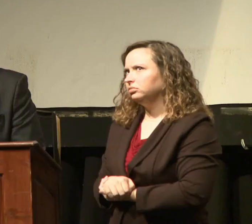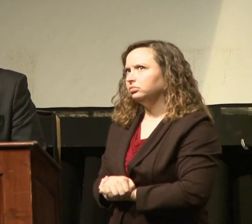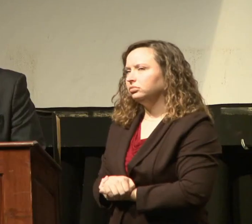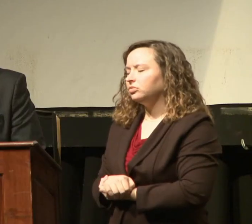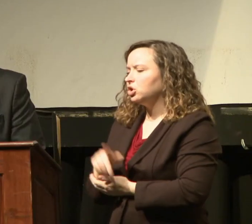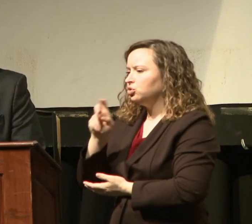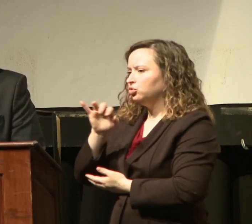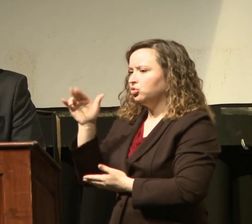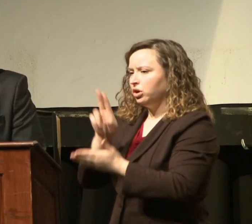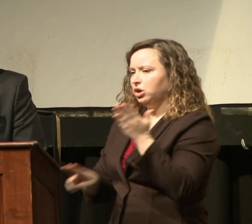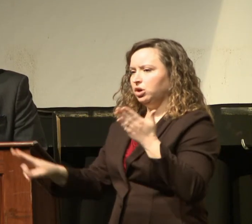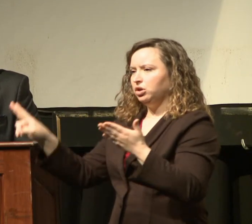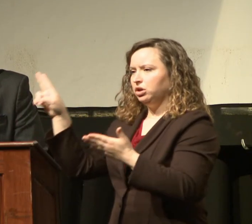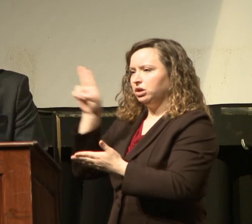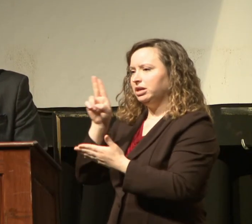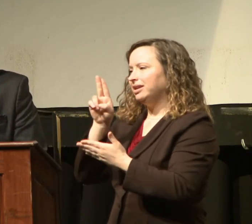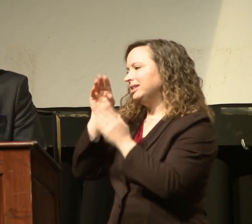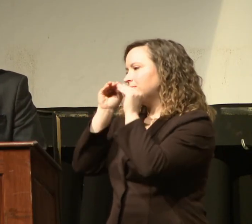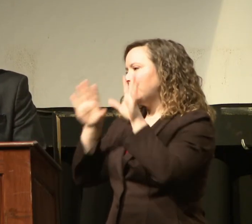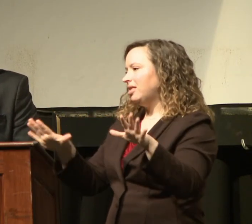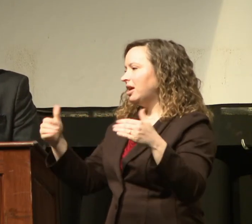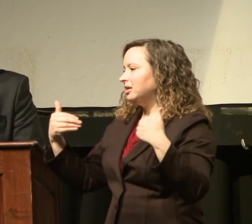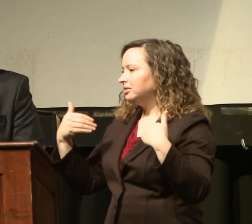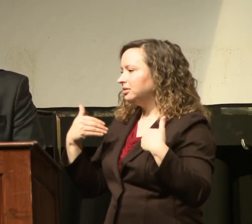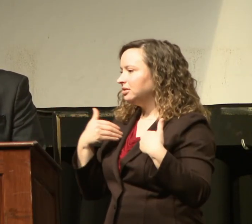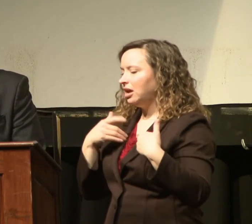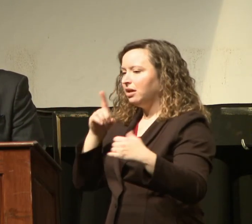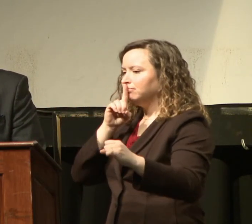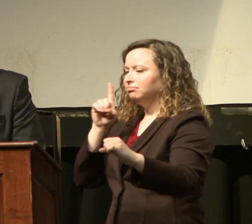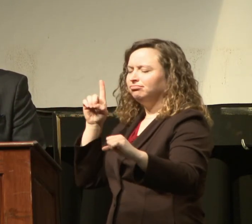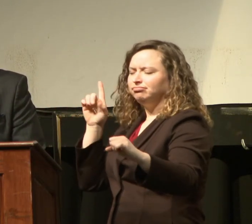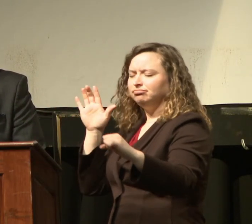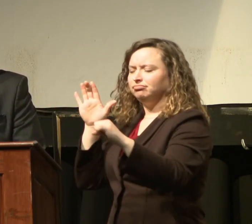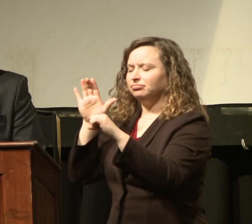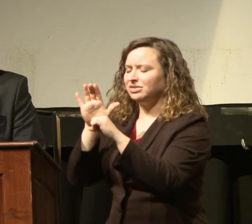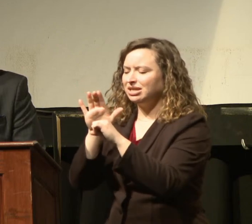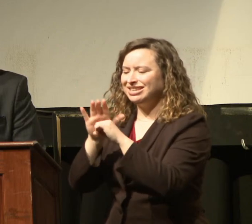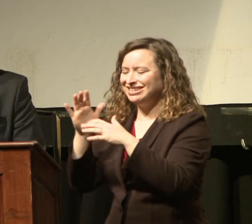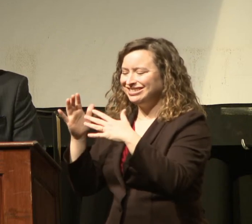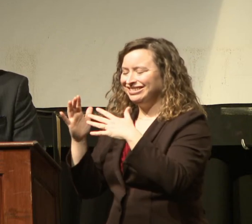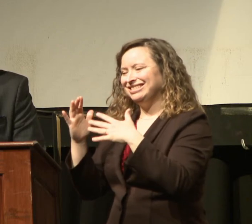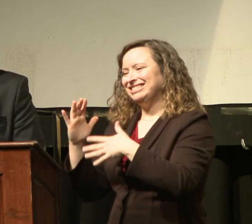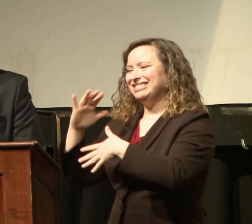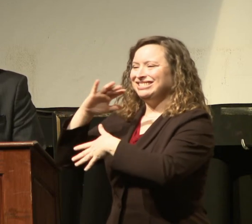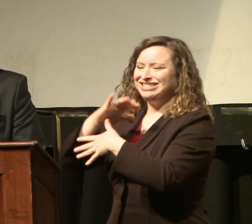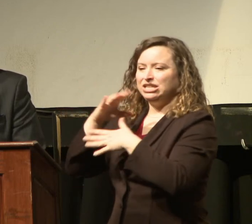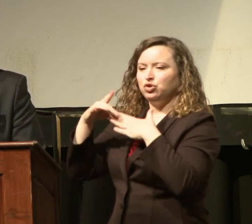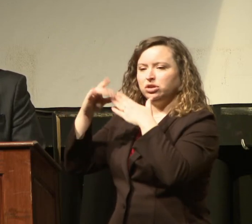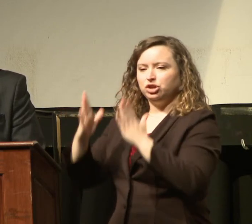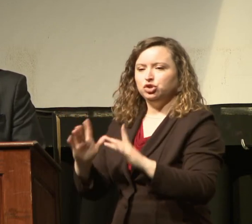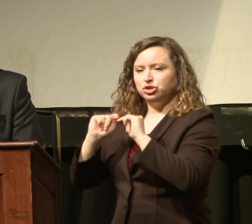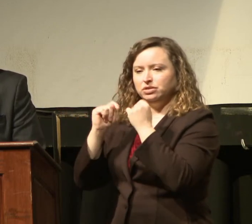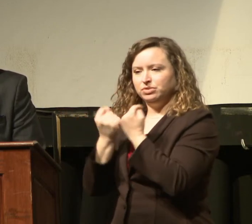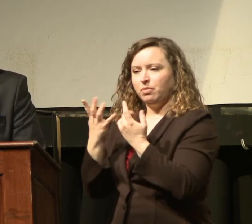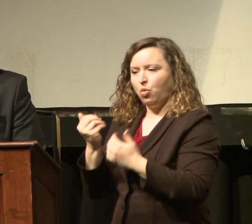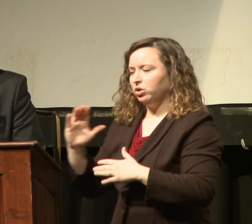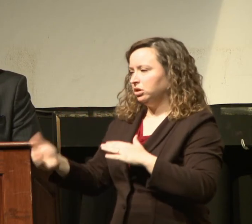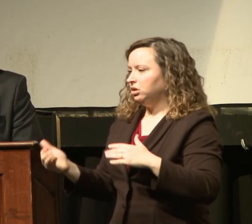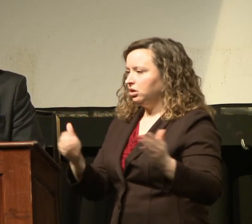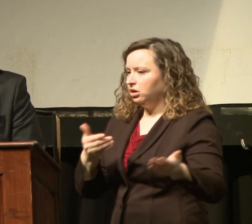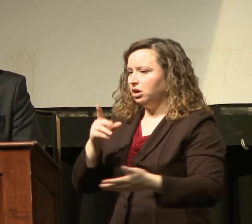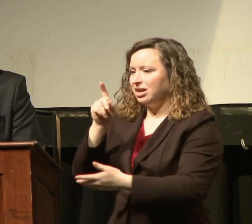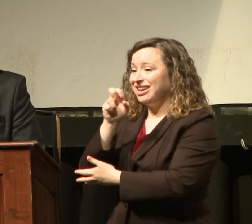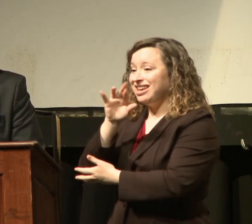Troy University is also blessed to have a dedicated senior leadership team I'd like to introduce at this time. First of all, we have Dr.